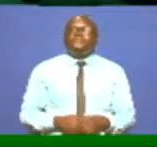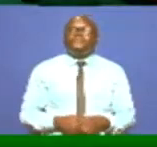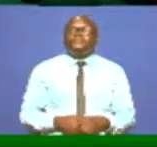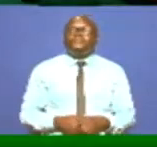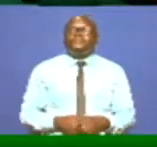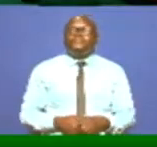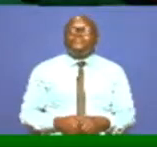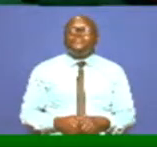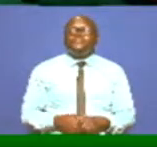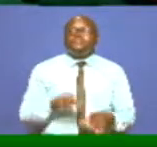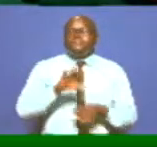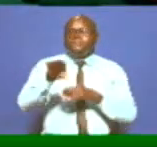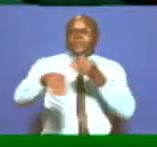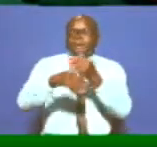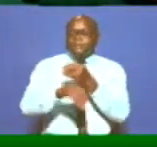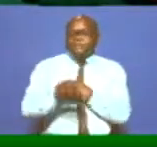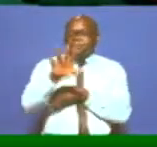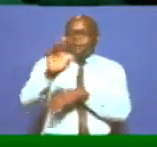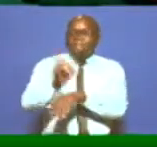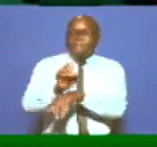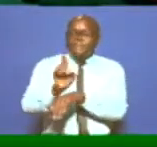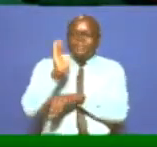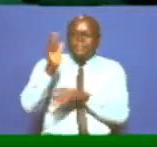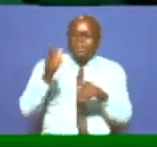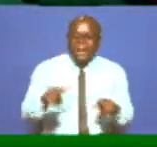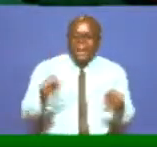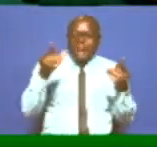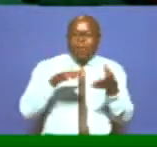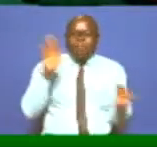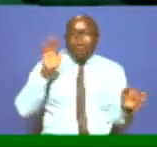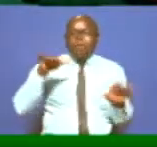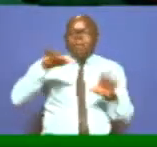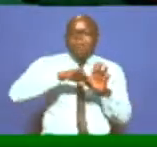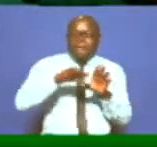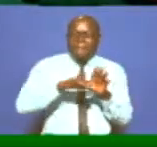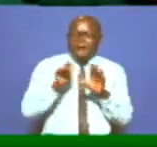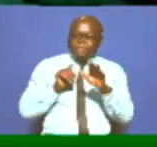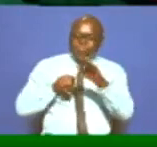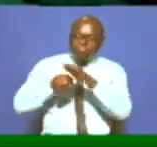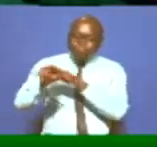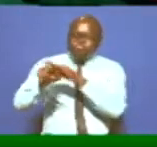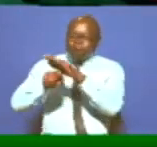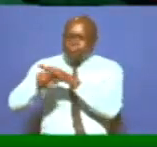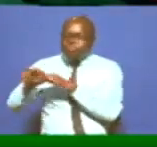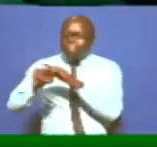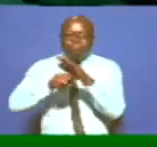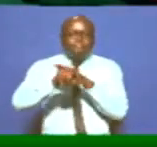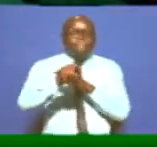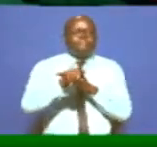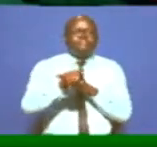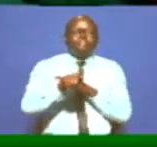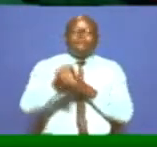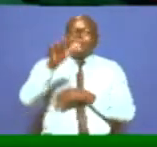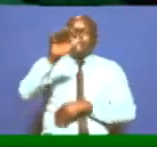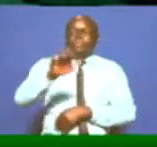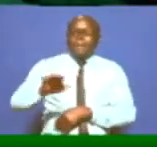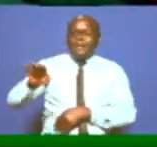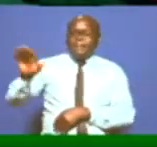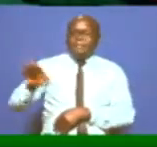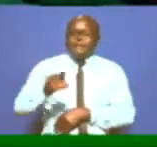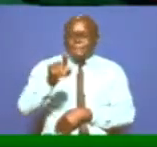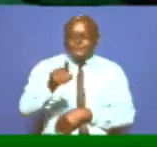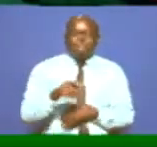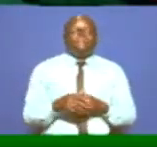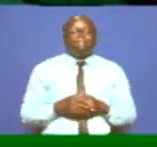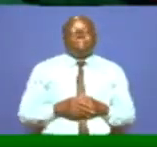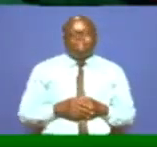And the additional 5 minutes will allow more members to make their ways into the chamber